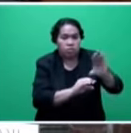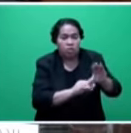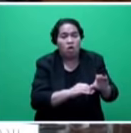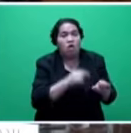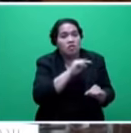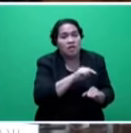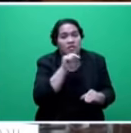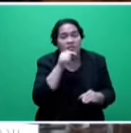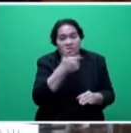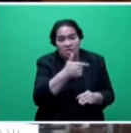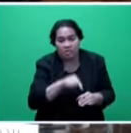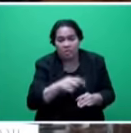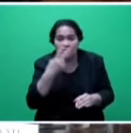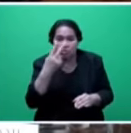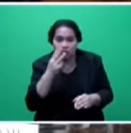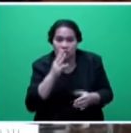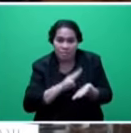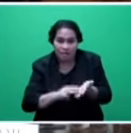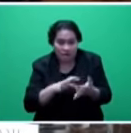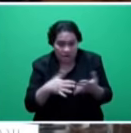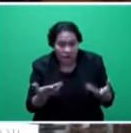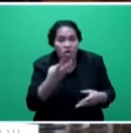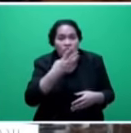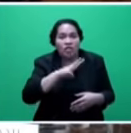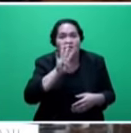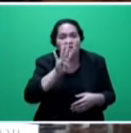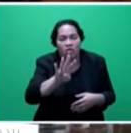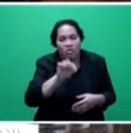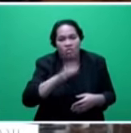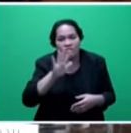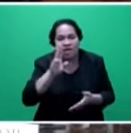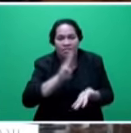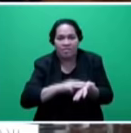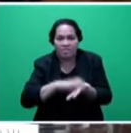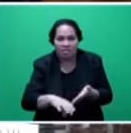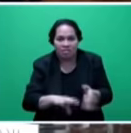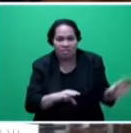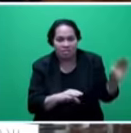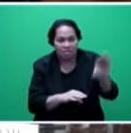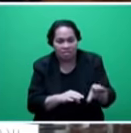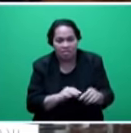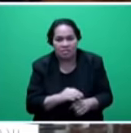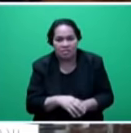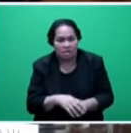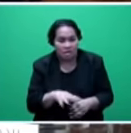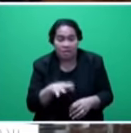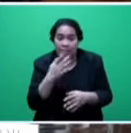from 27.3 million to 34.5 million. Government has frozen increases in